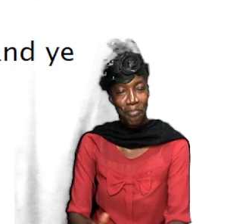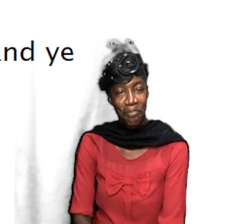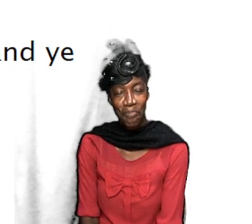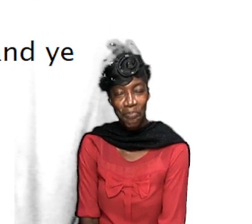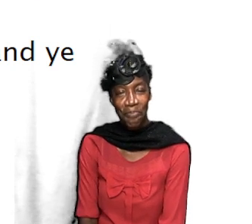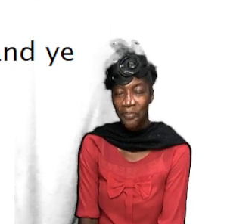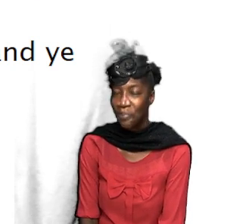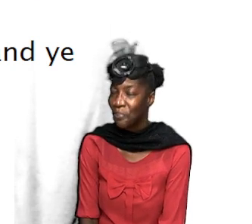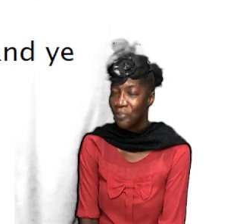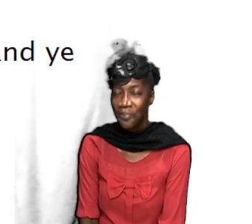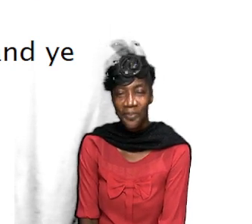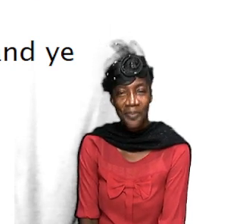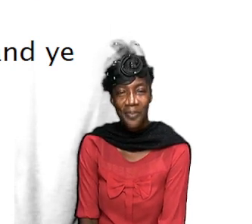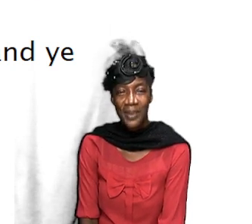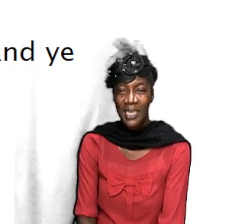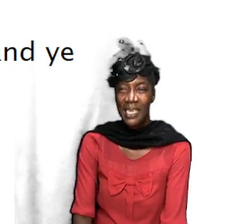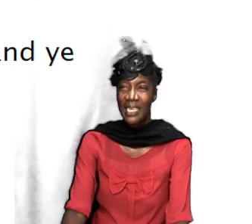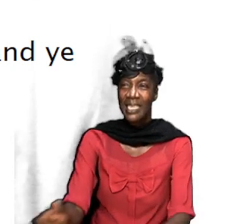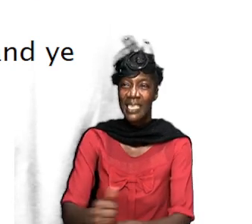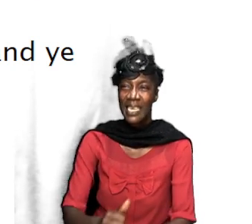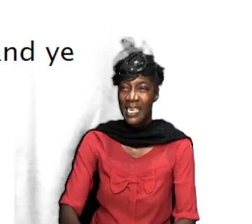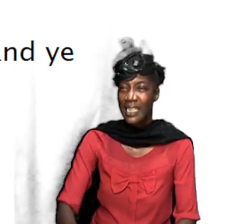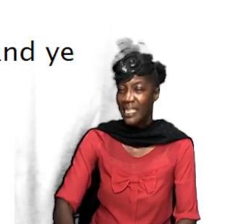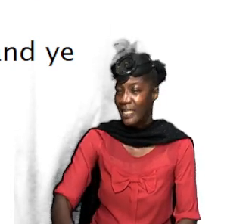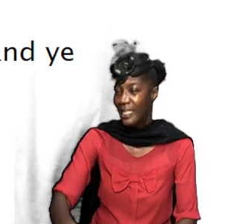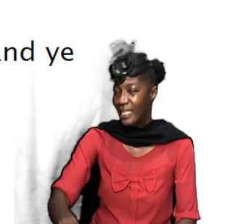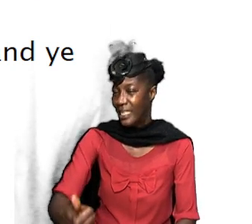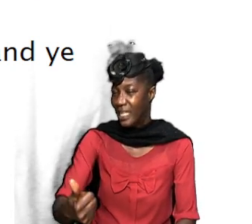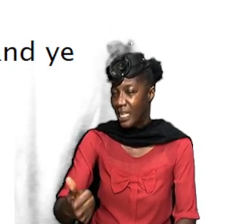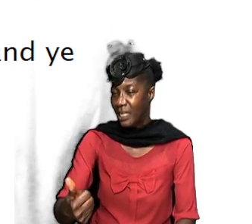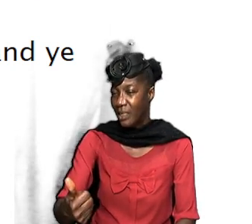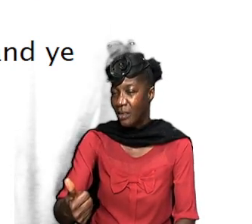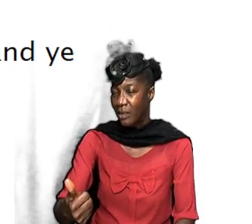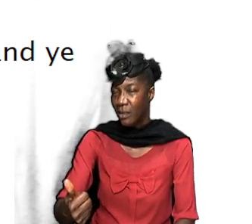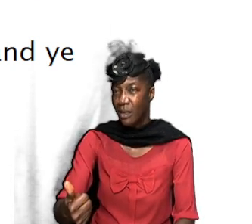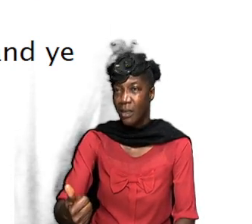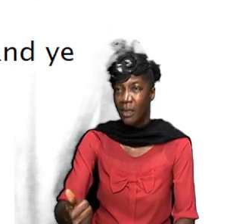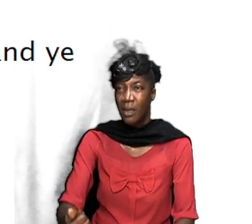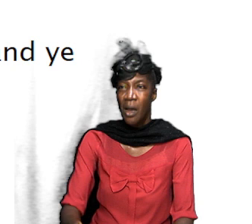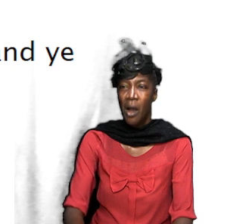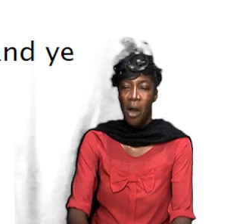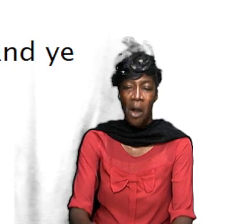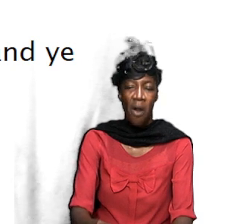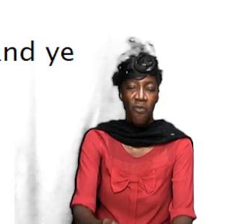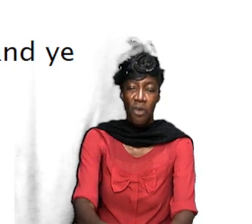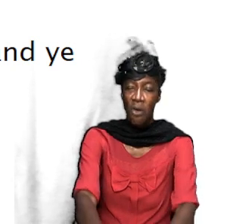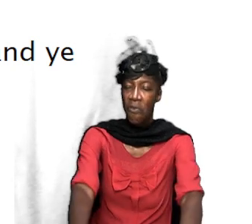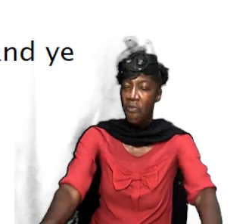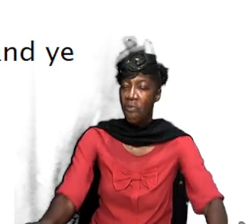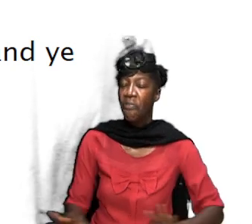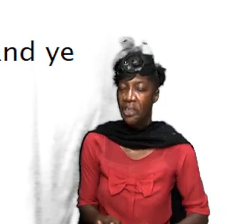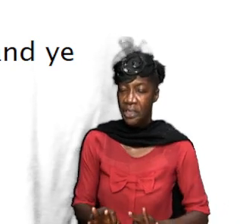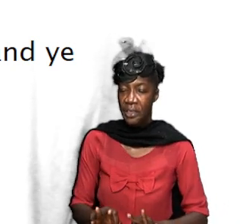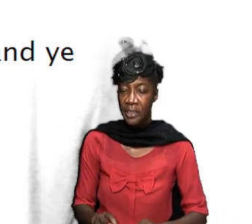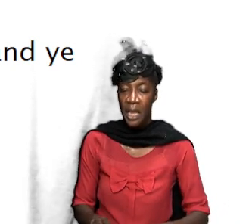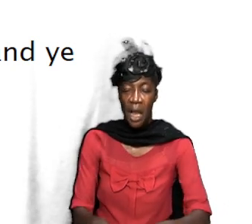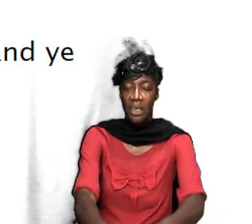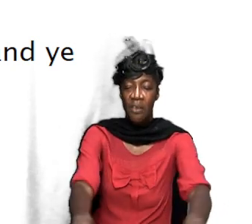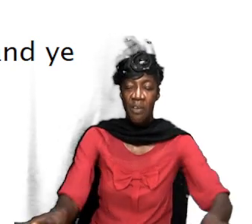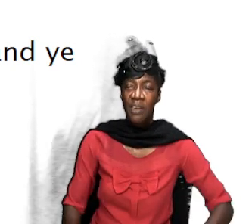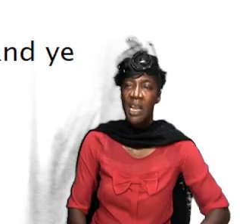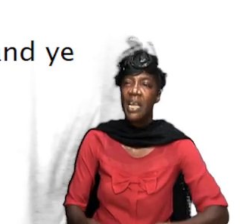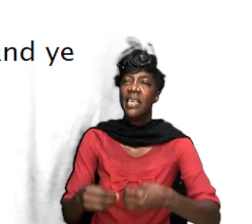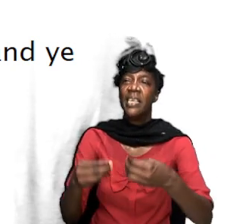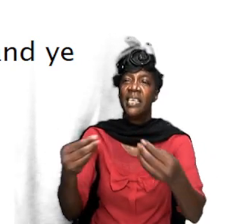He will take the tenth of your seed and of your vineyard and give to his officers and to his